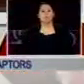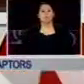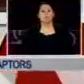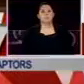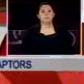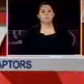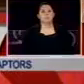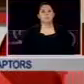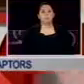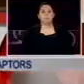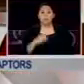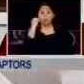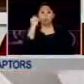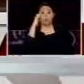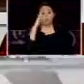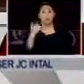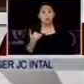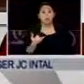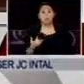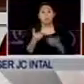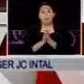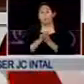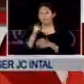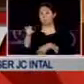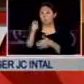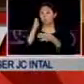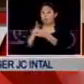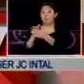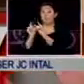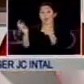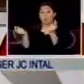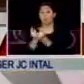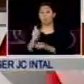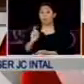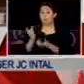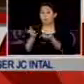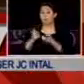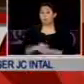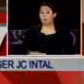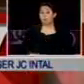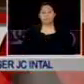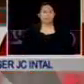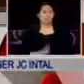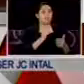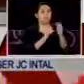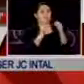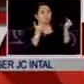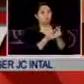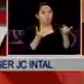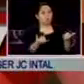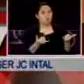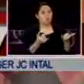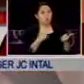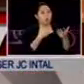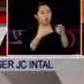Majority, what is the pleasure of the defense counsel? Thank you, Your Honor. I would like to announce on record, Your Honor, that we